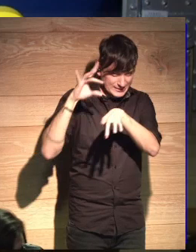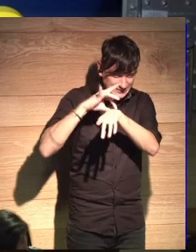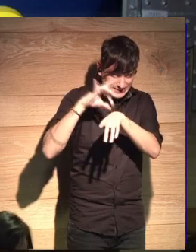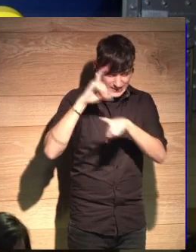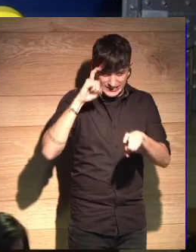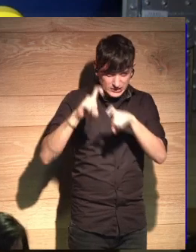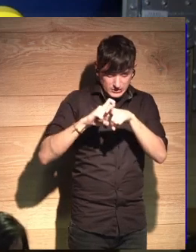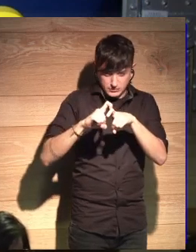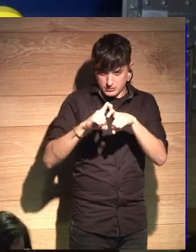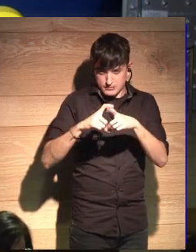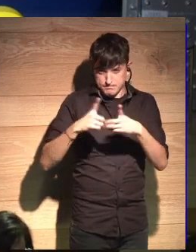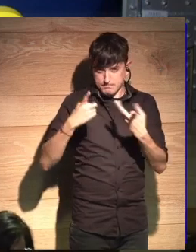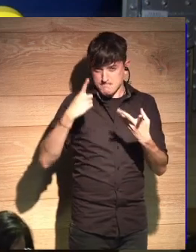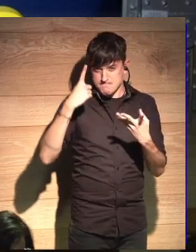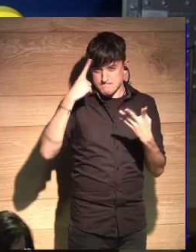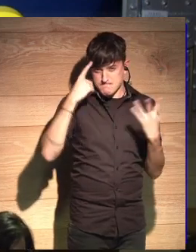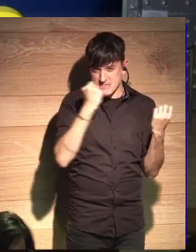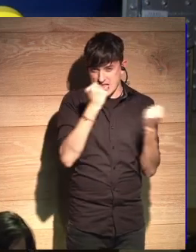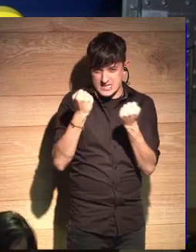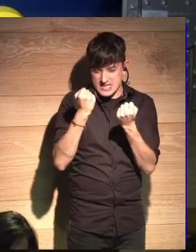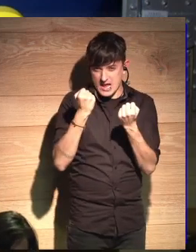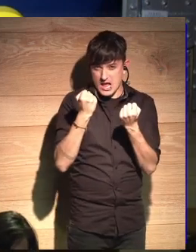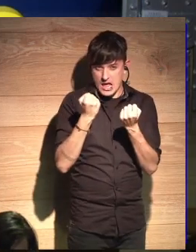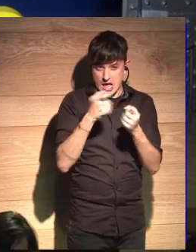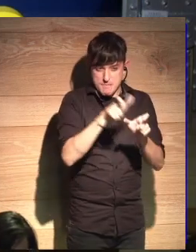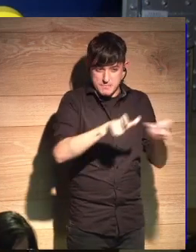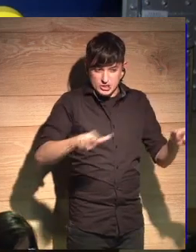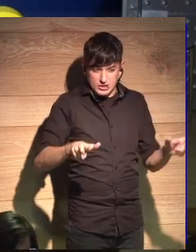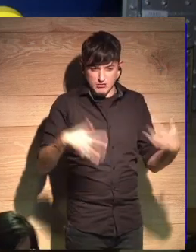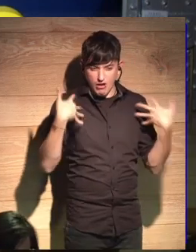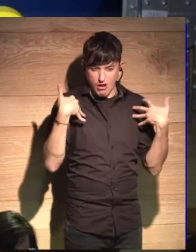in helping people undergoing personal crises.